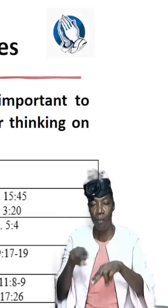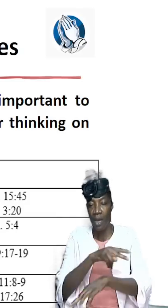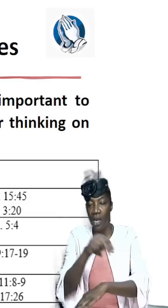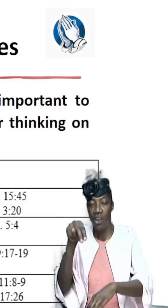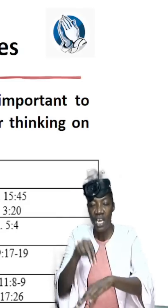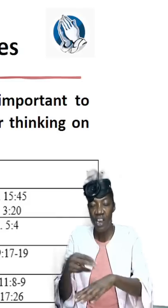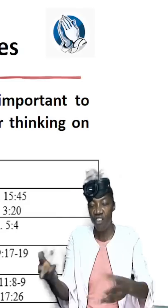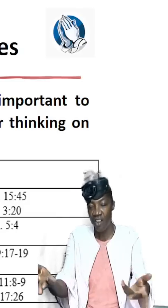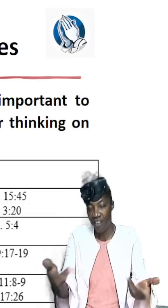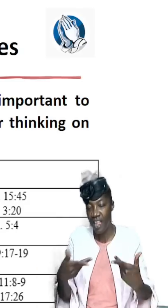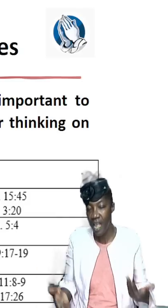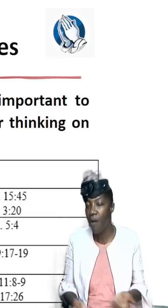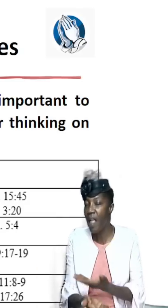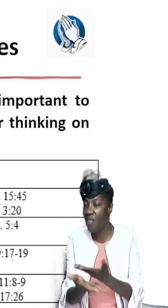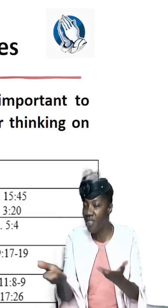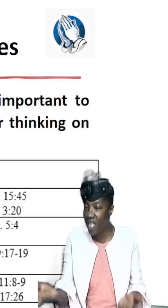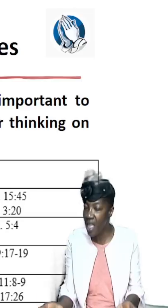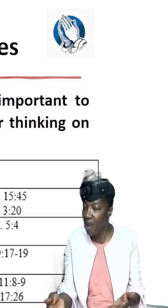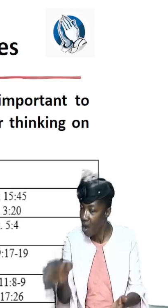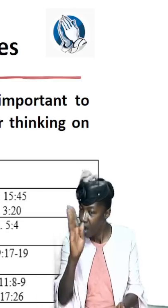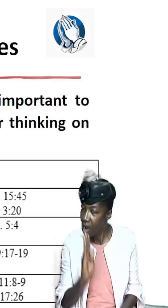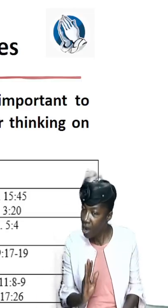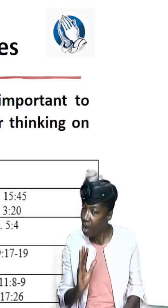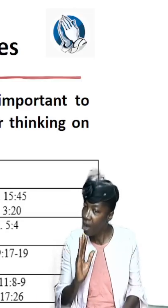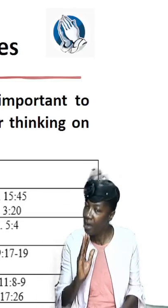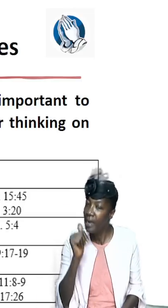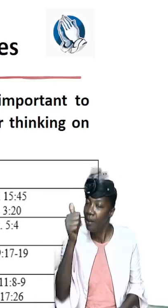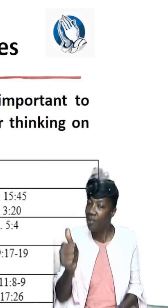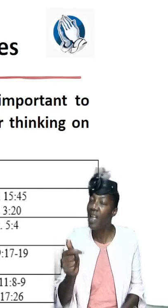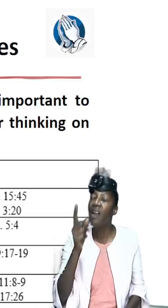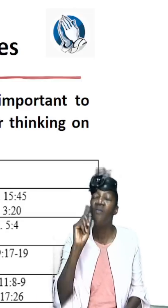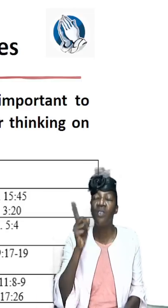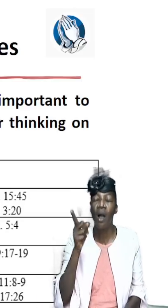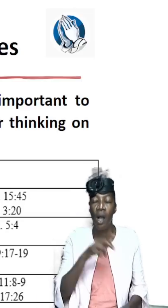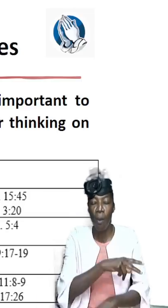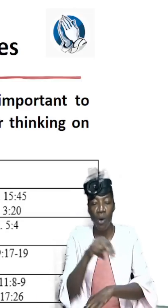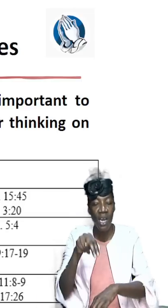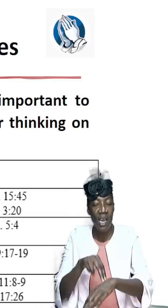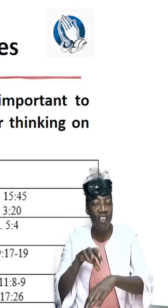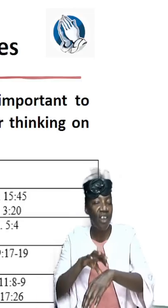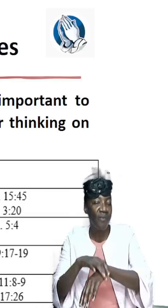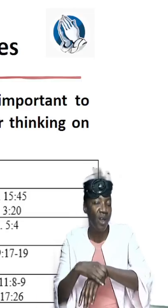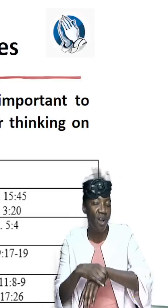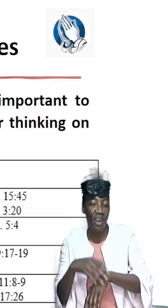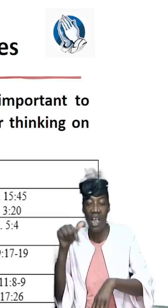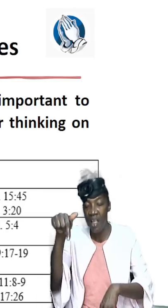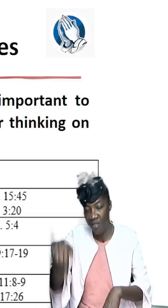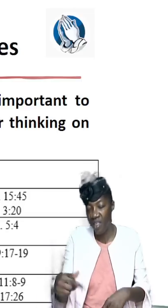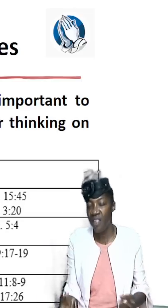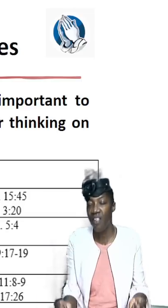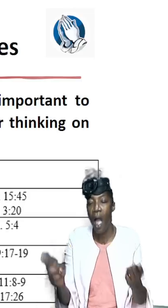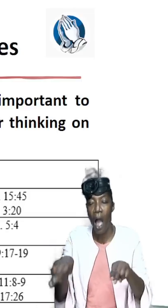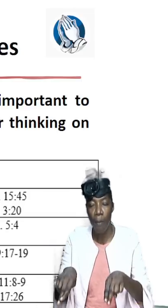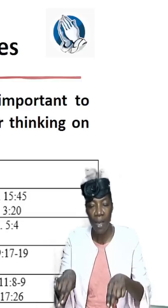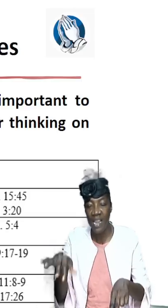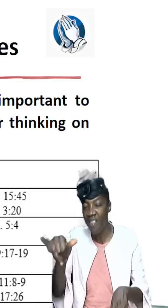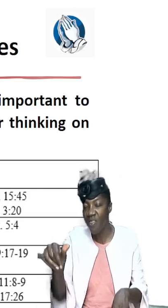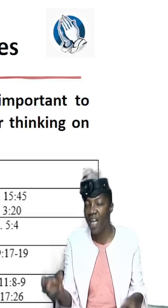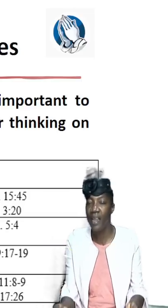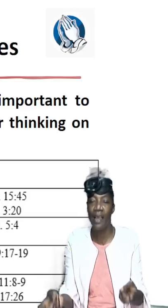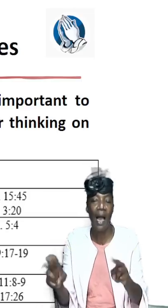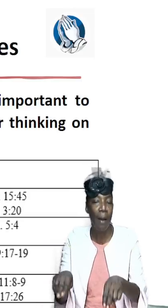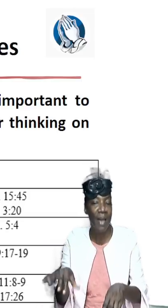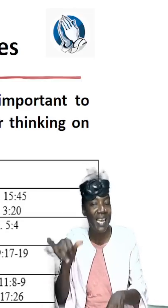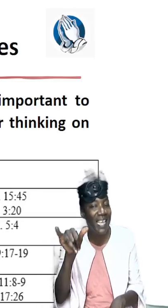nations here and nations there. And God himself spoke about the nations of the earth are going, this is going to happen to them and that is going to happen to them.